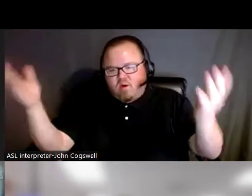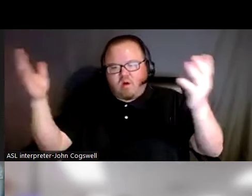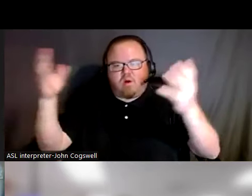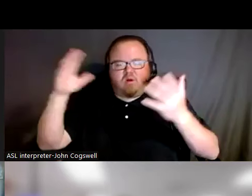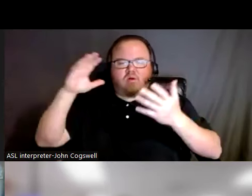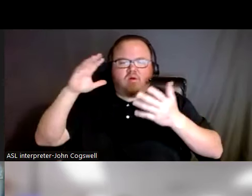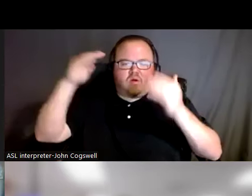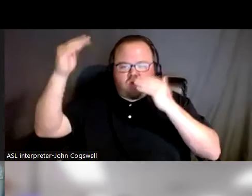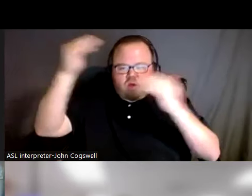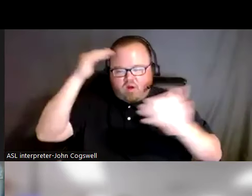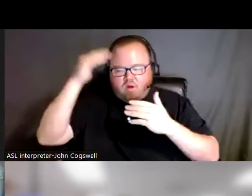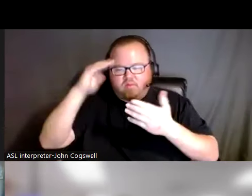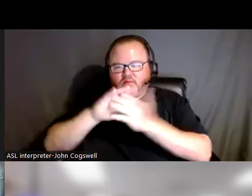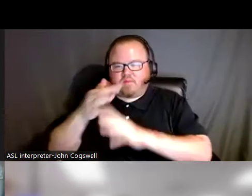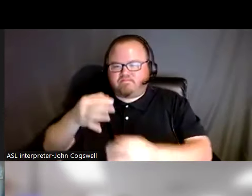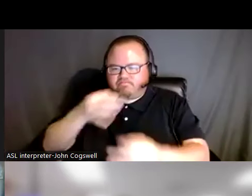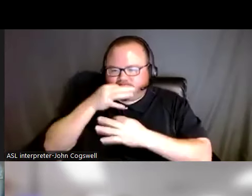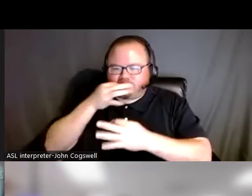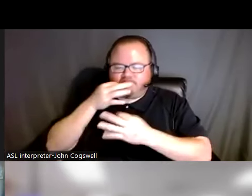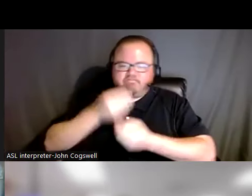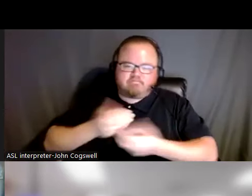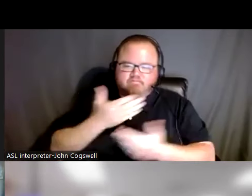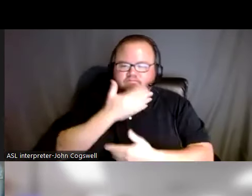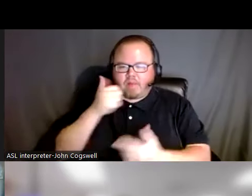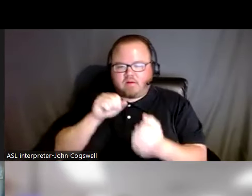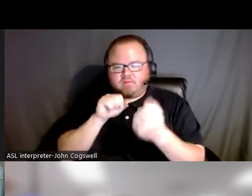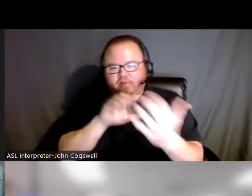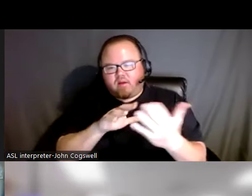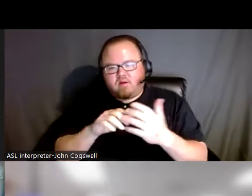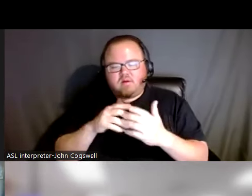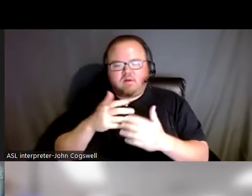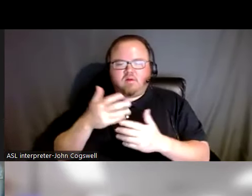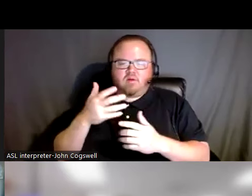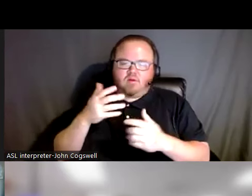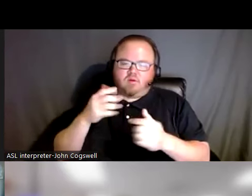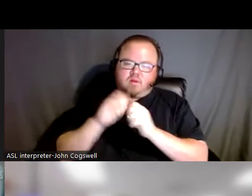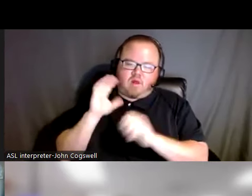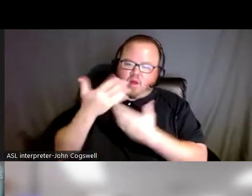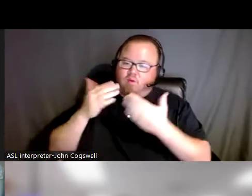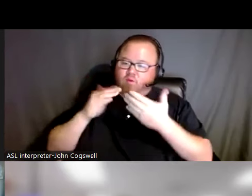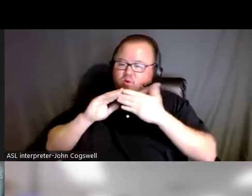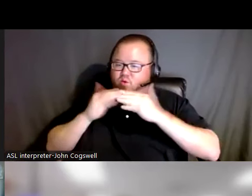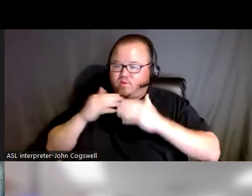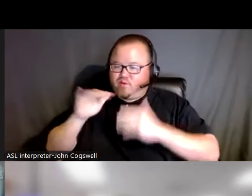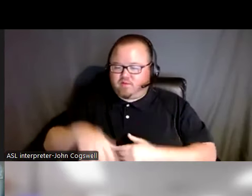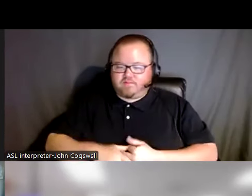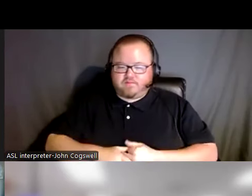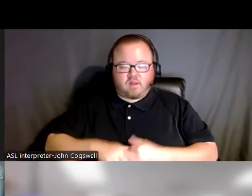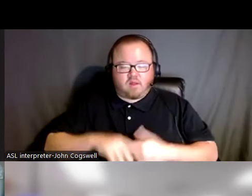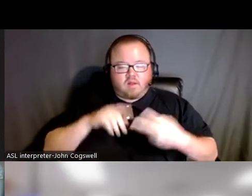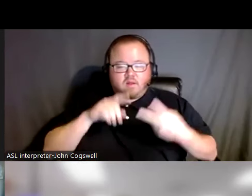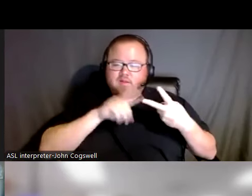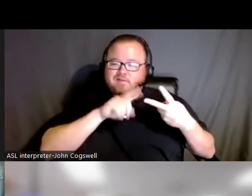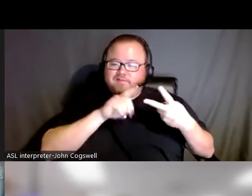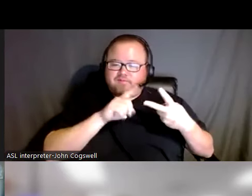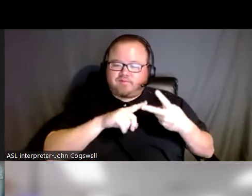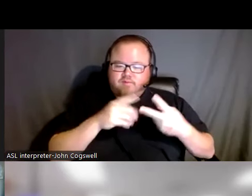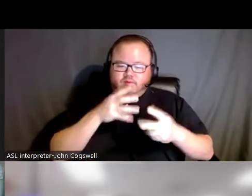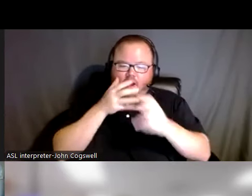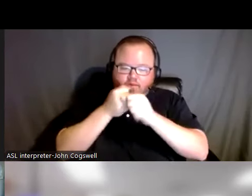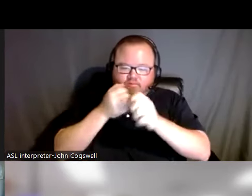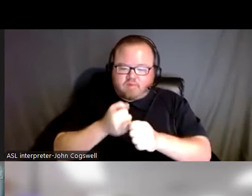suicide prevention best practices among our community. And the second is to share updates